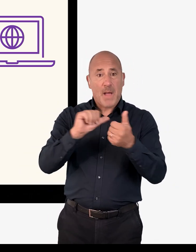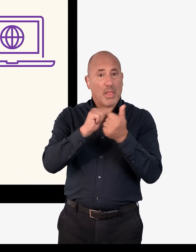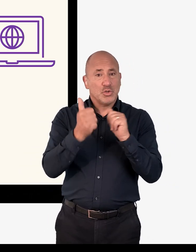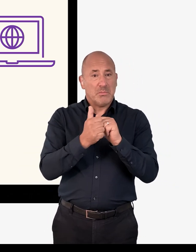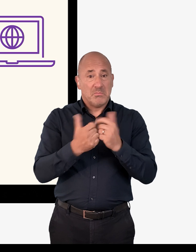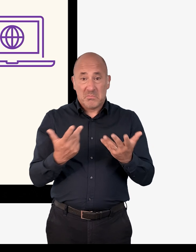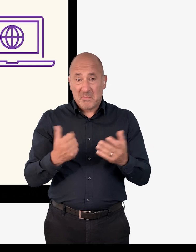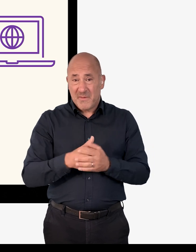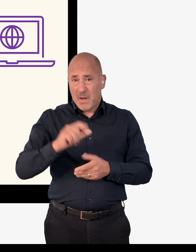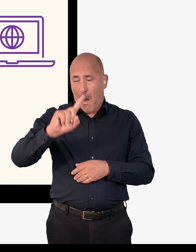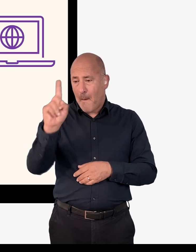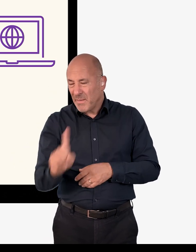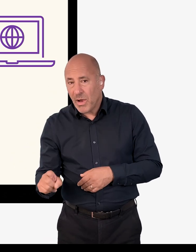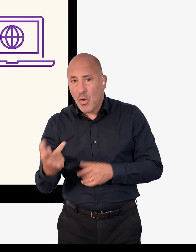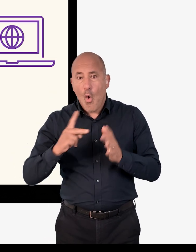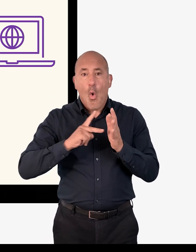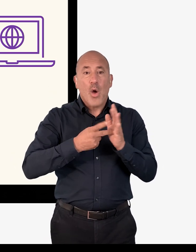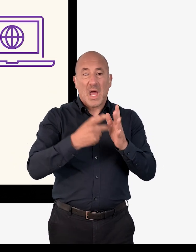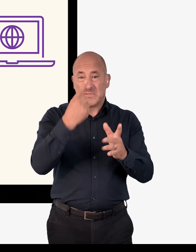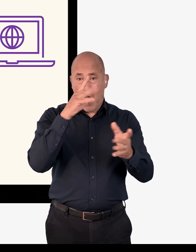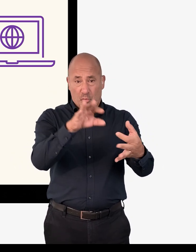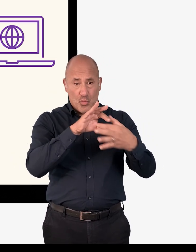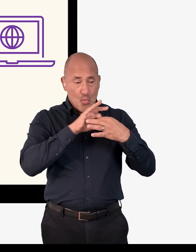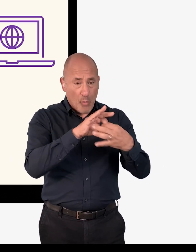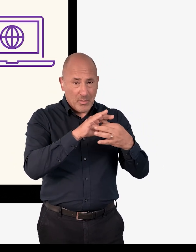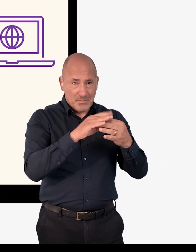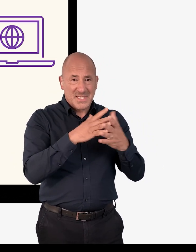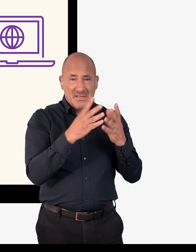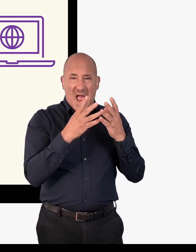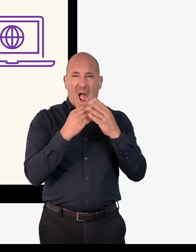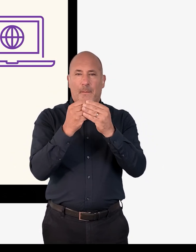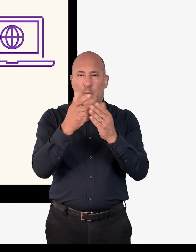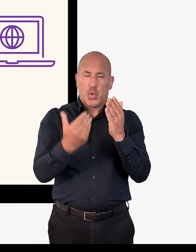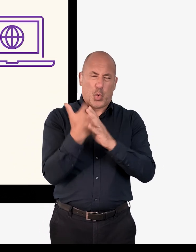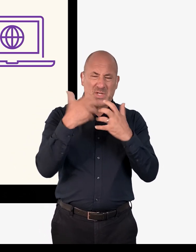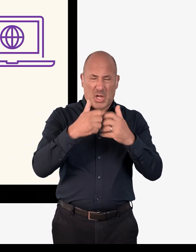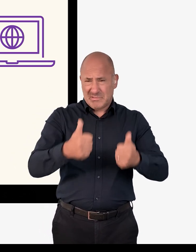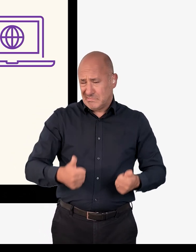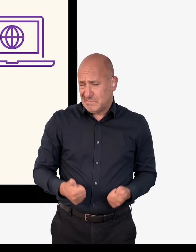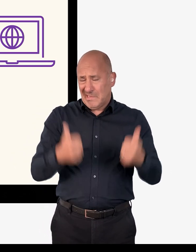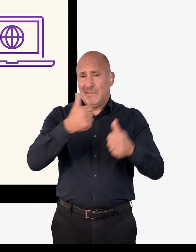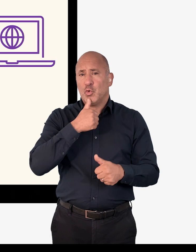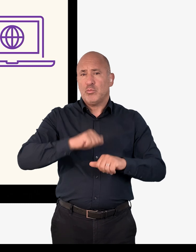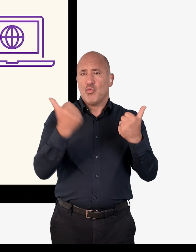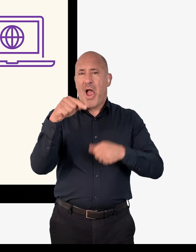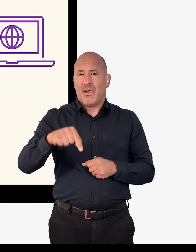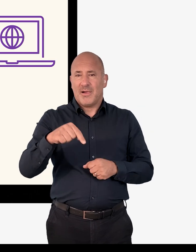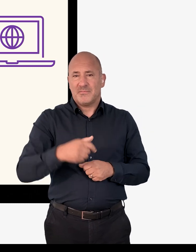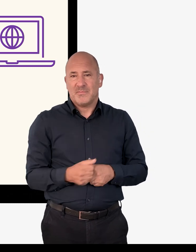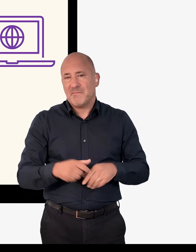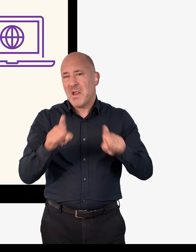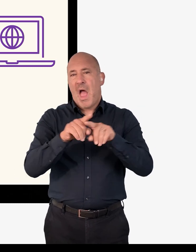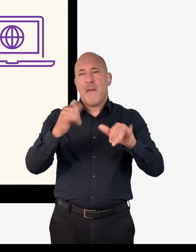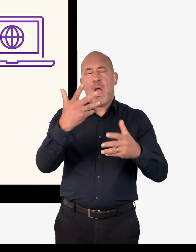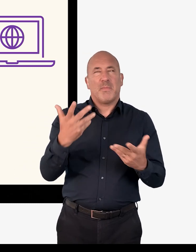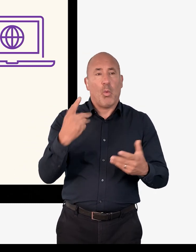Partnerships. Are there people or organisations you can work with who can help maximise the impact of your new